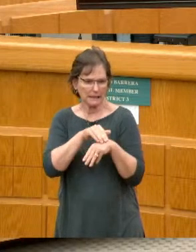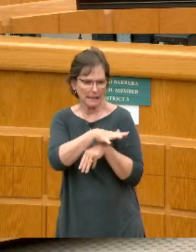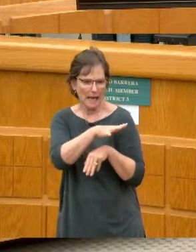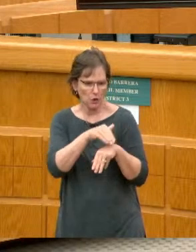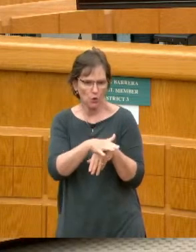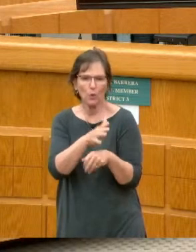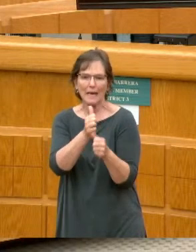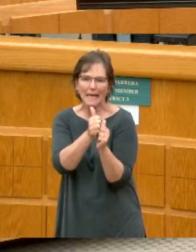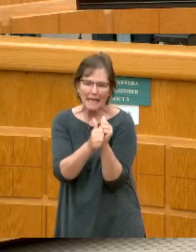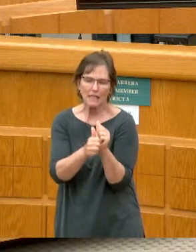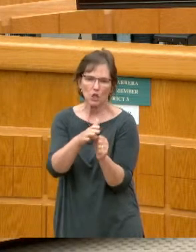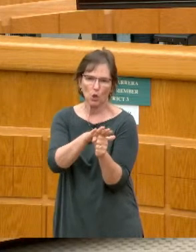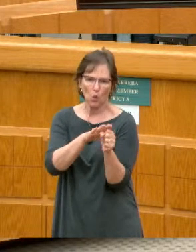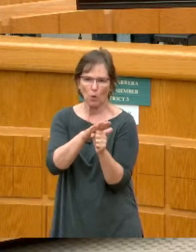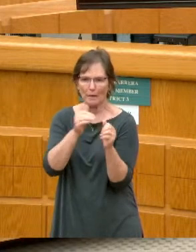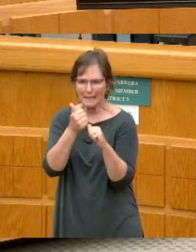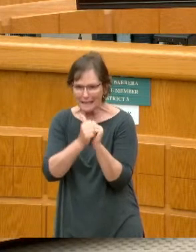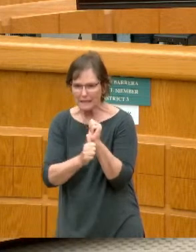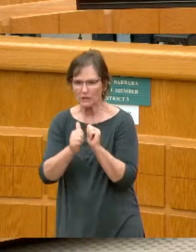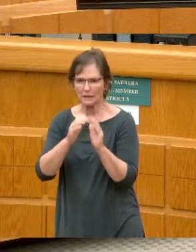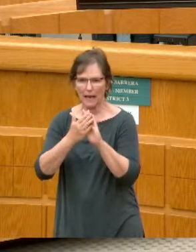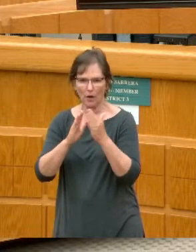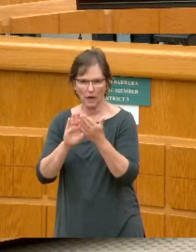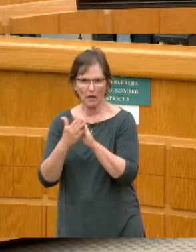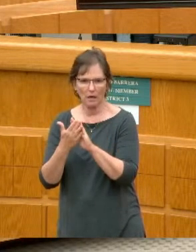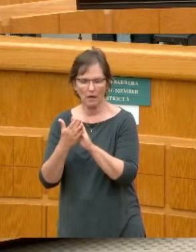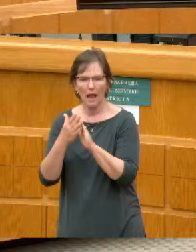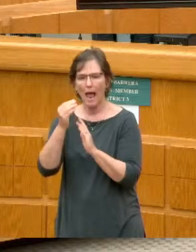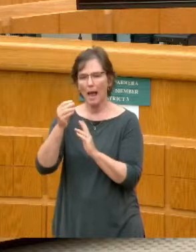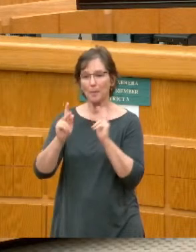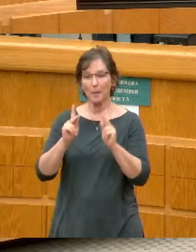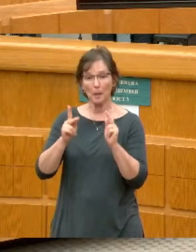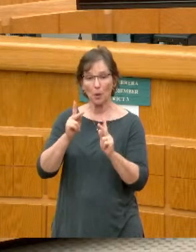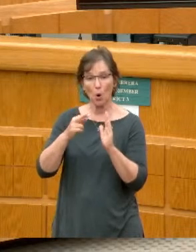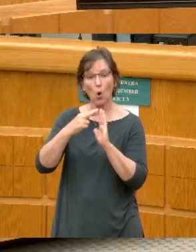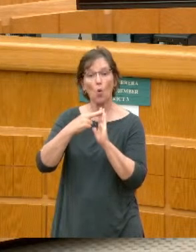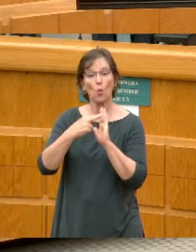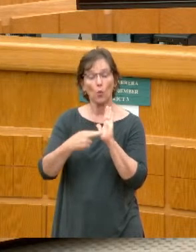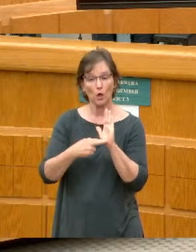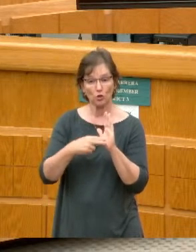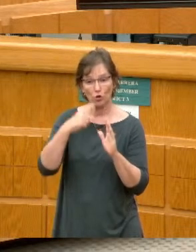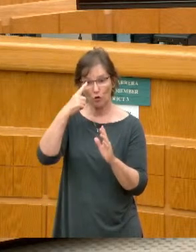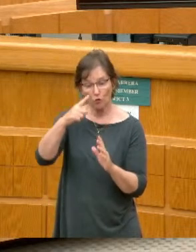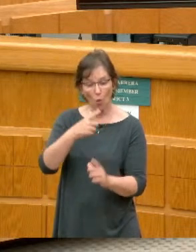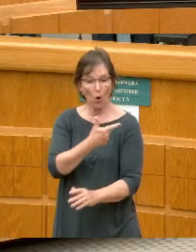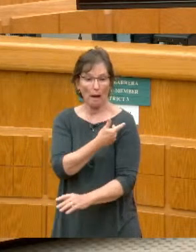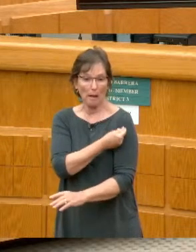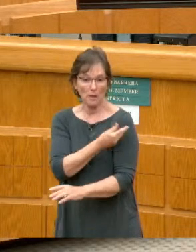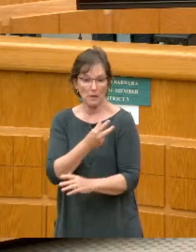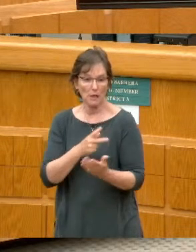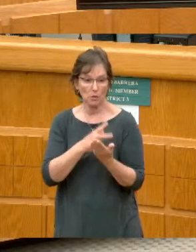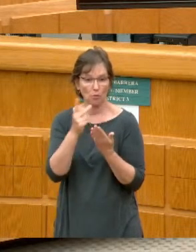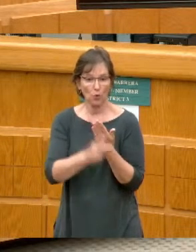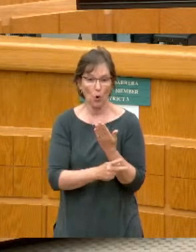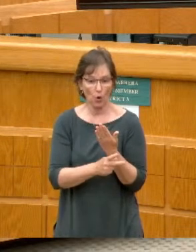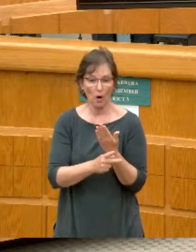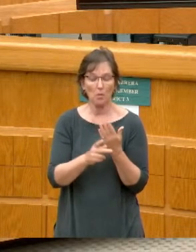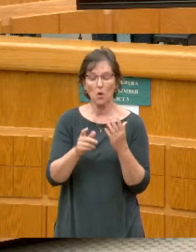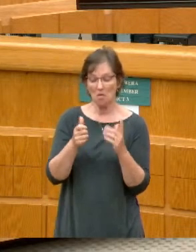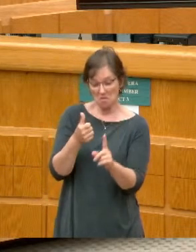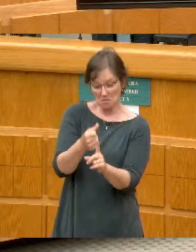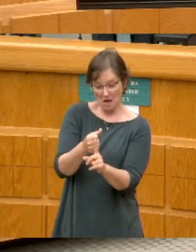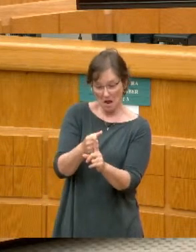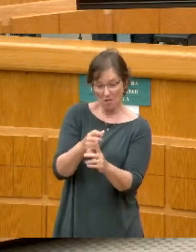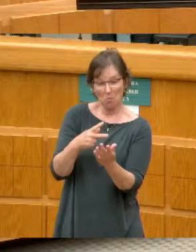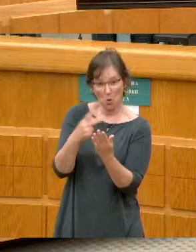DSHS. That's the Department of State and Health Services. They have developed a vaccine distribution plan, and they're working with